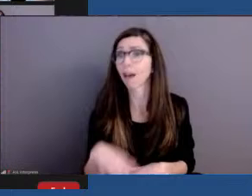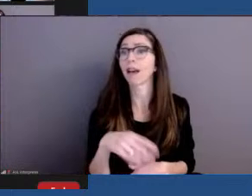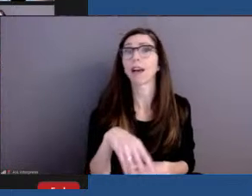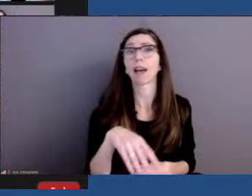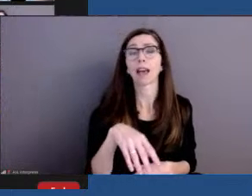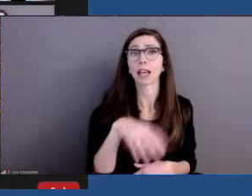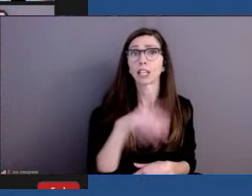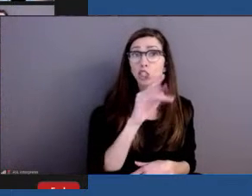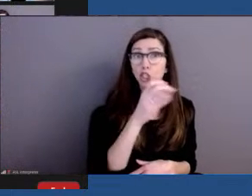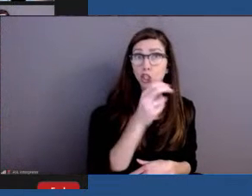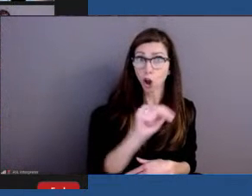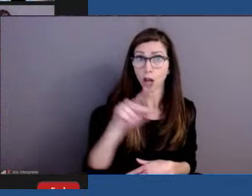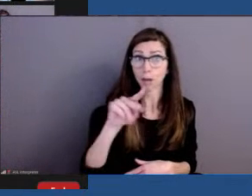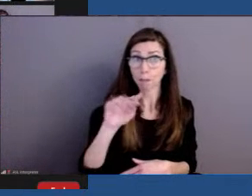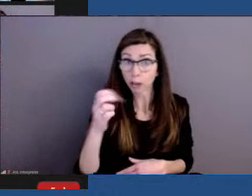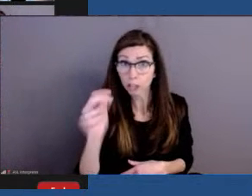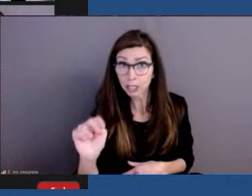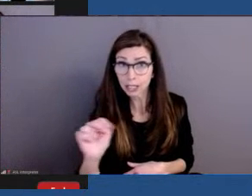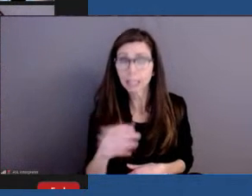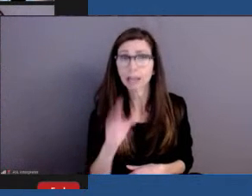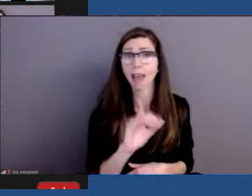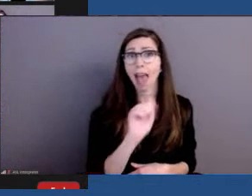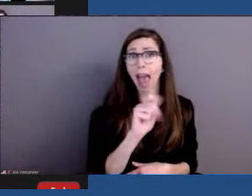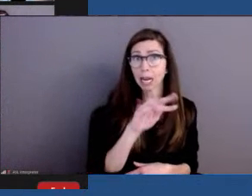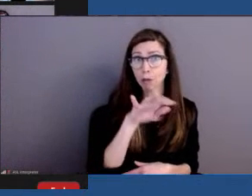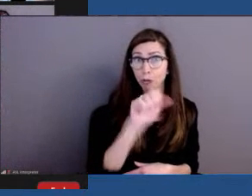Maria Cruz Valdemara,